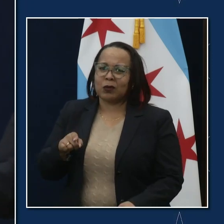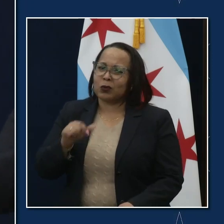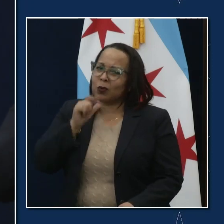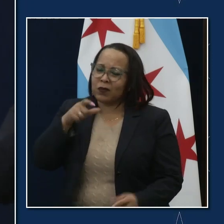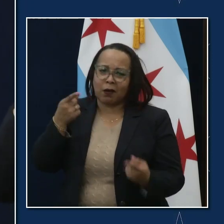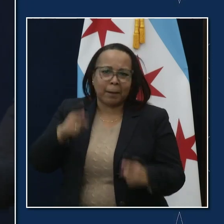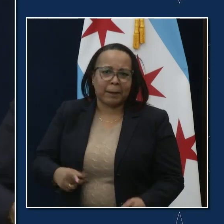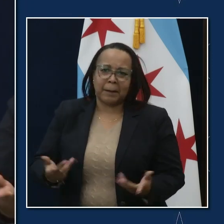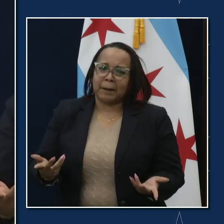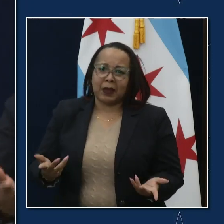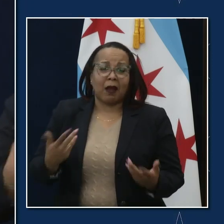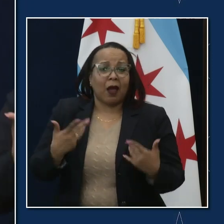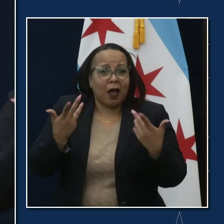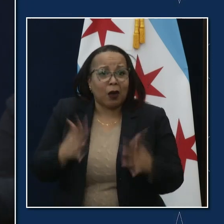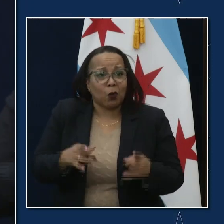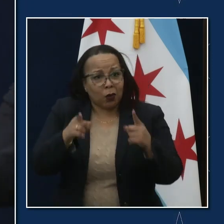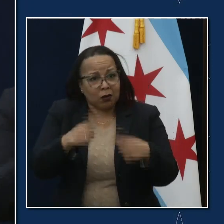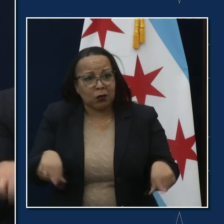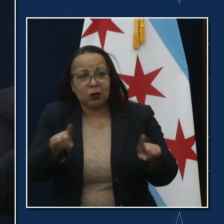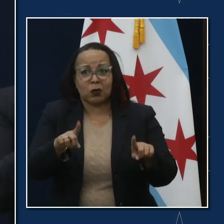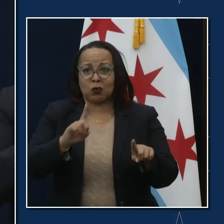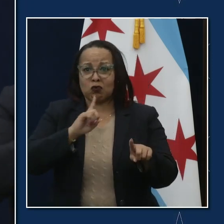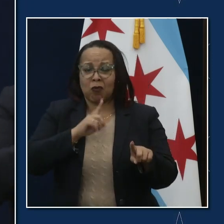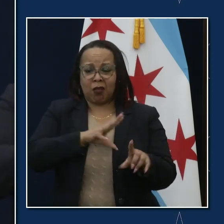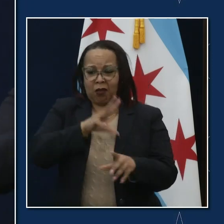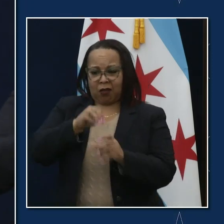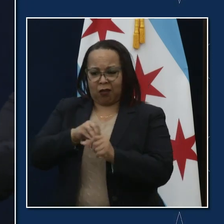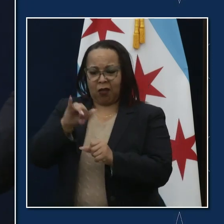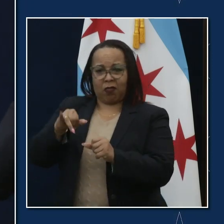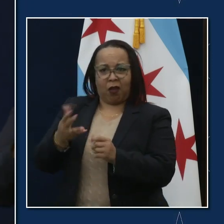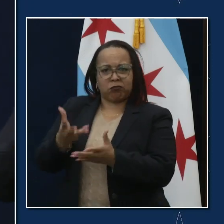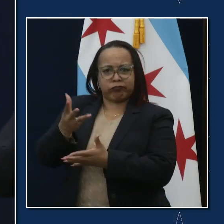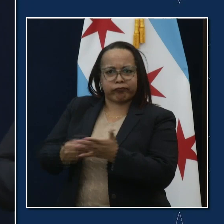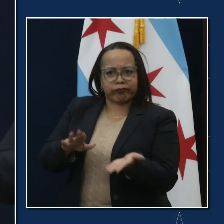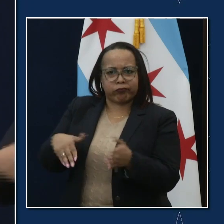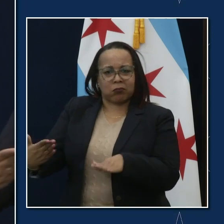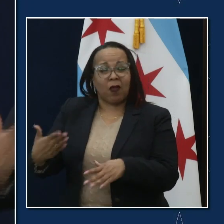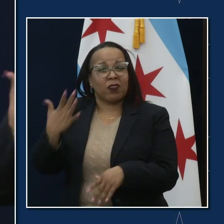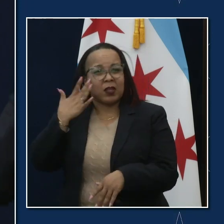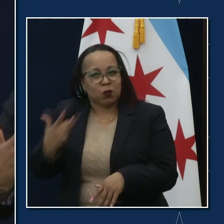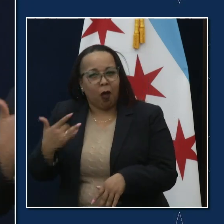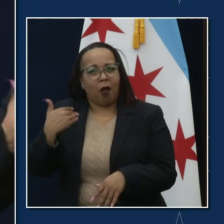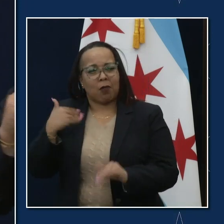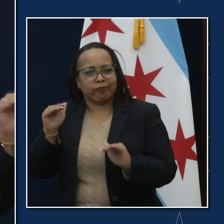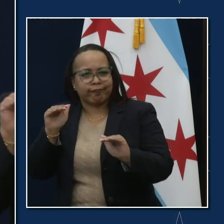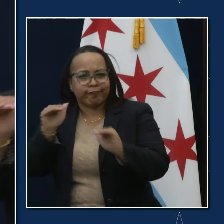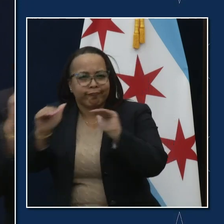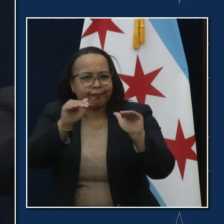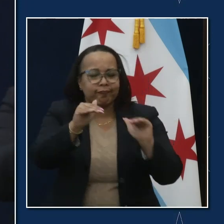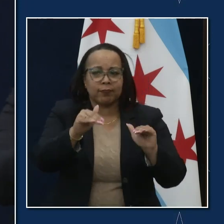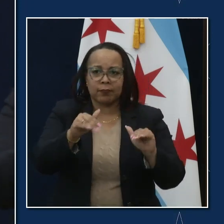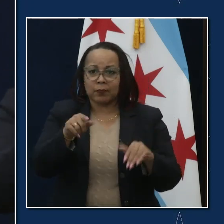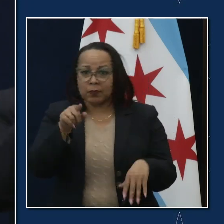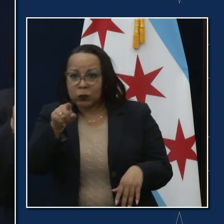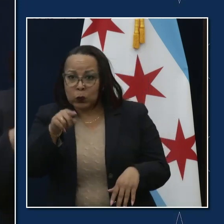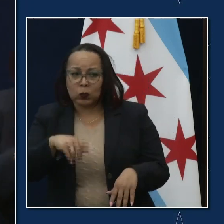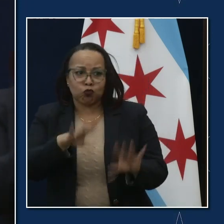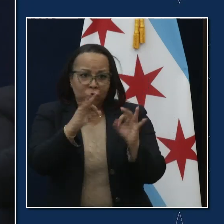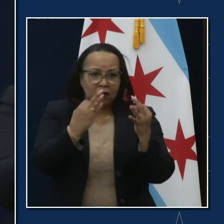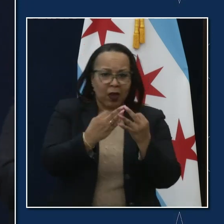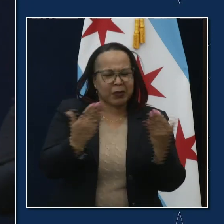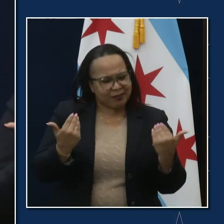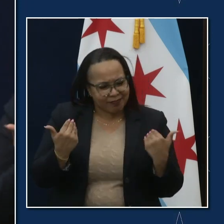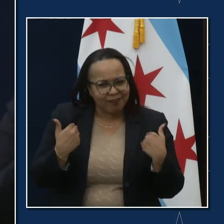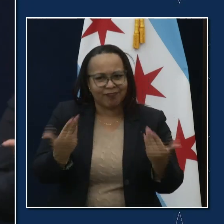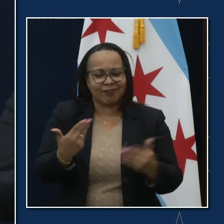way. I don't want any of our residents to be a part of this tragic statistic, which is why I'm calling on residents and their families, get your